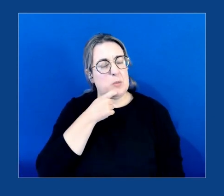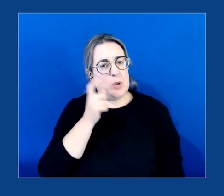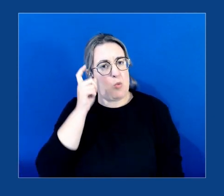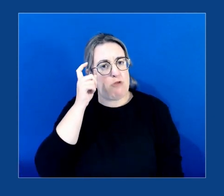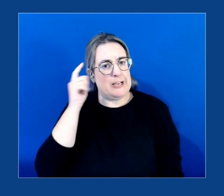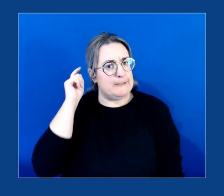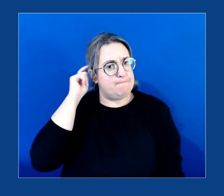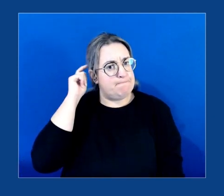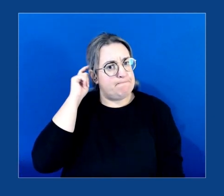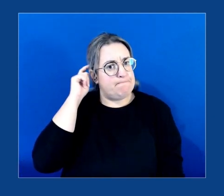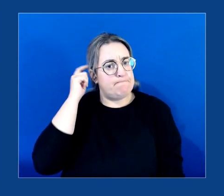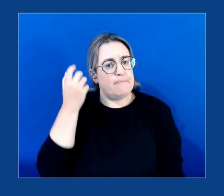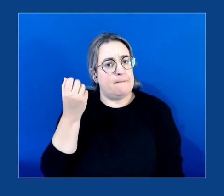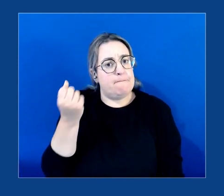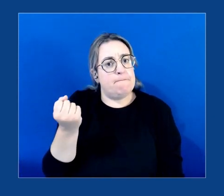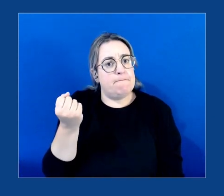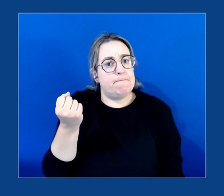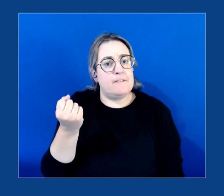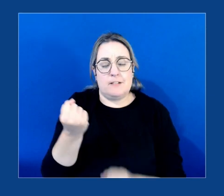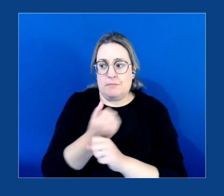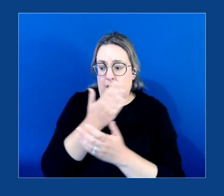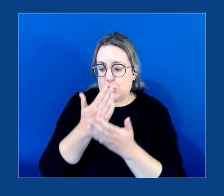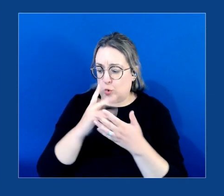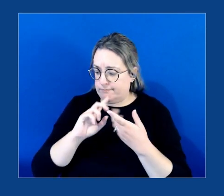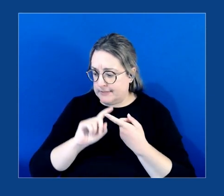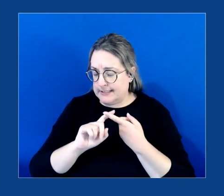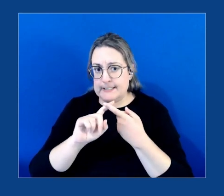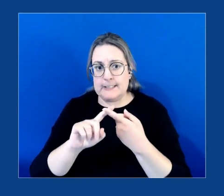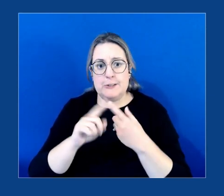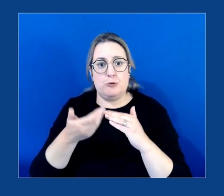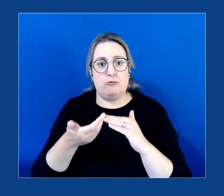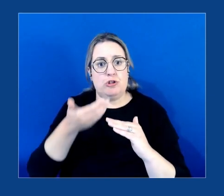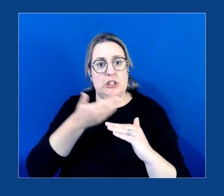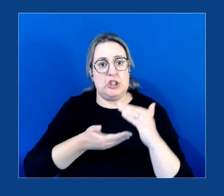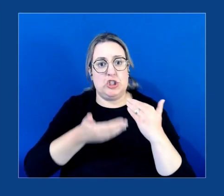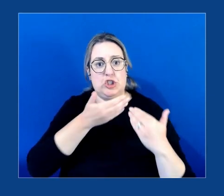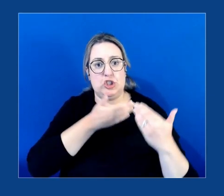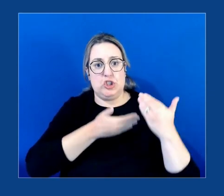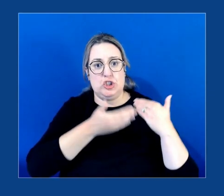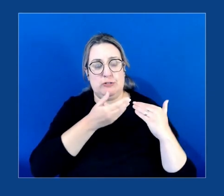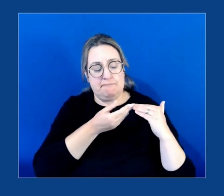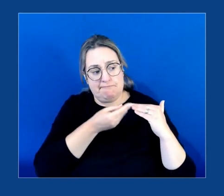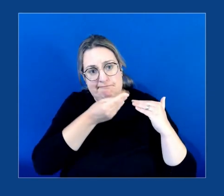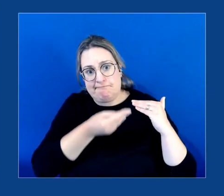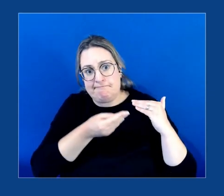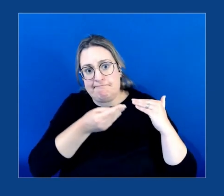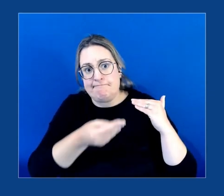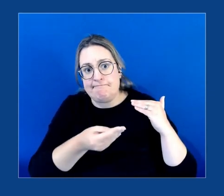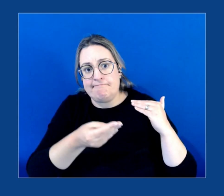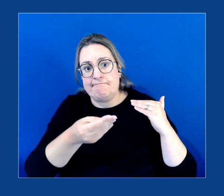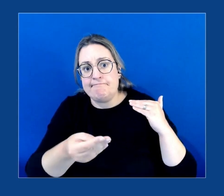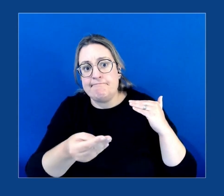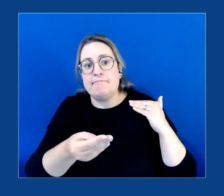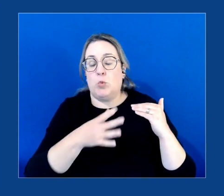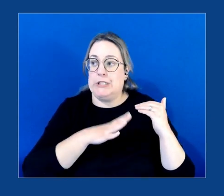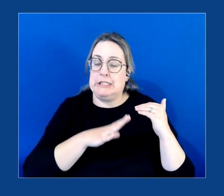about, you know, the continuation of traditions that have been talked about in this presentation. I still think